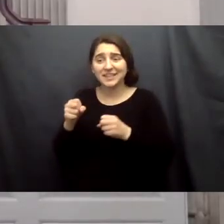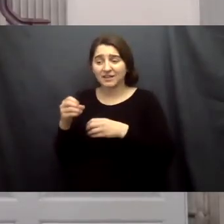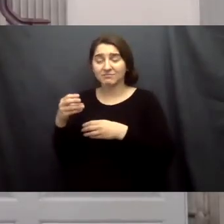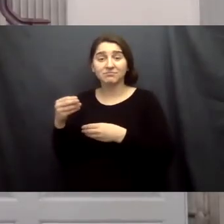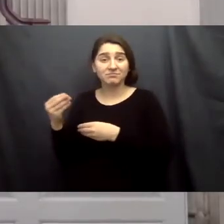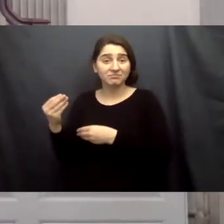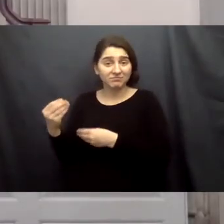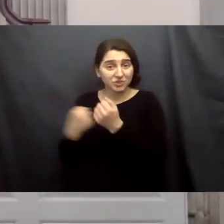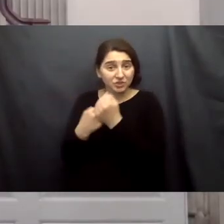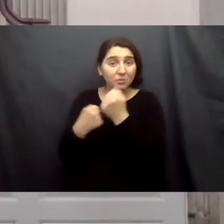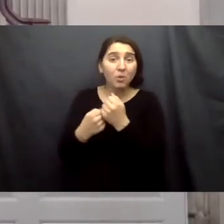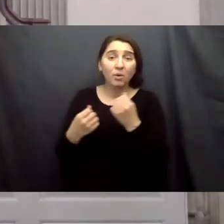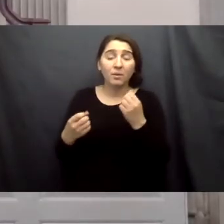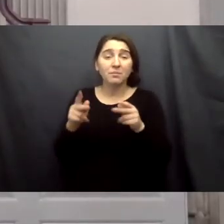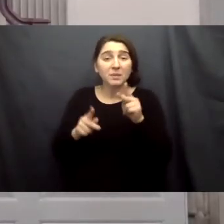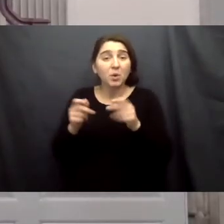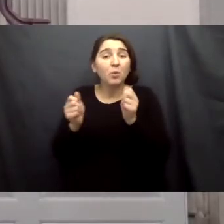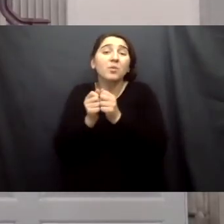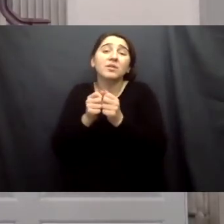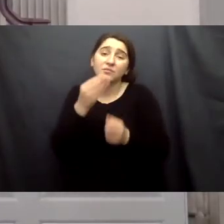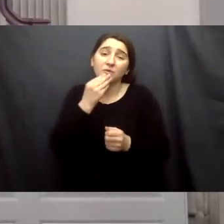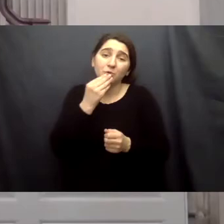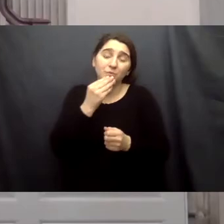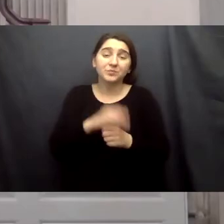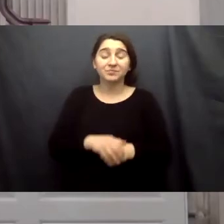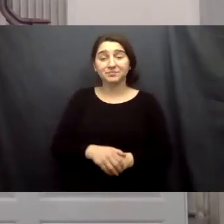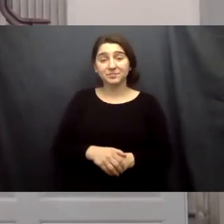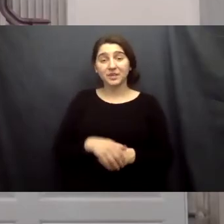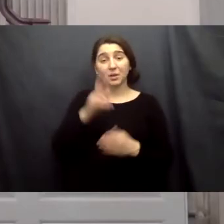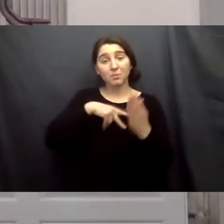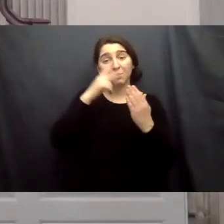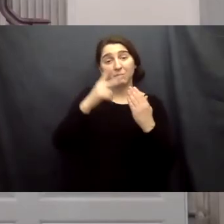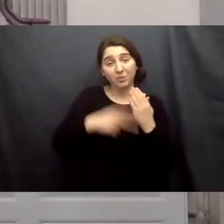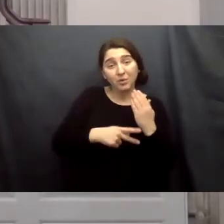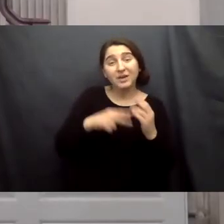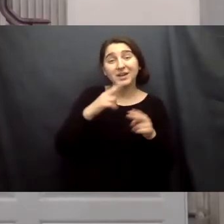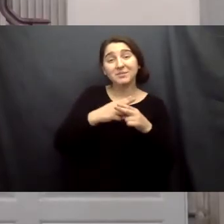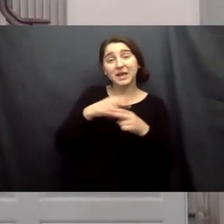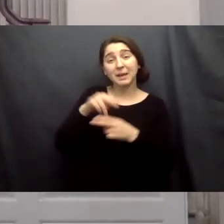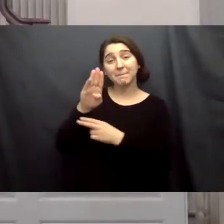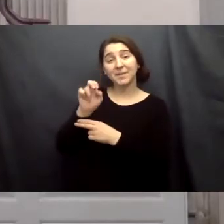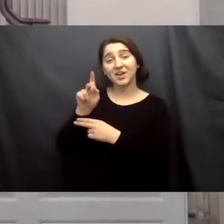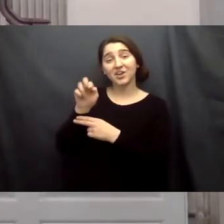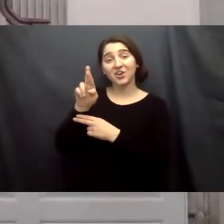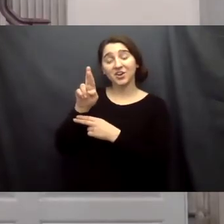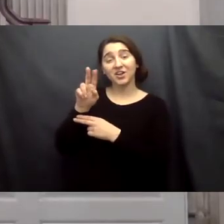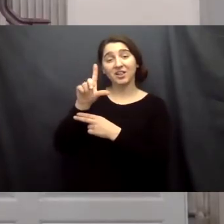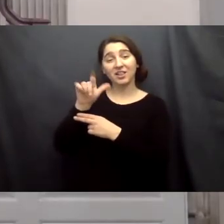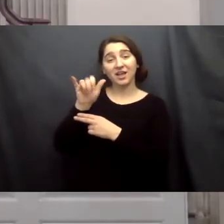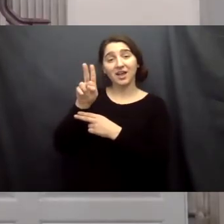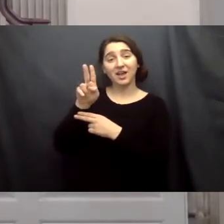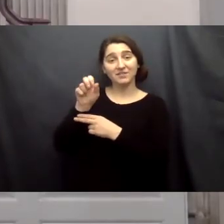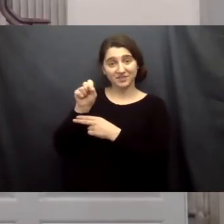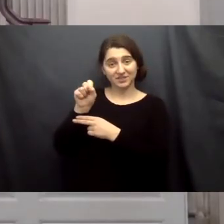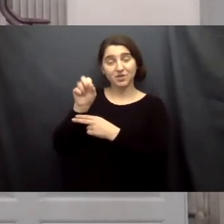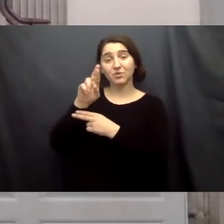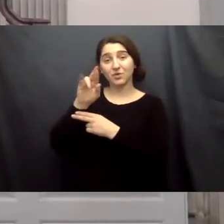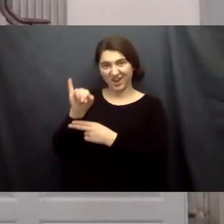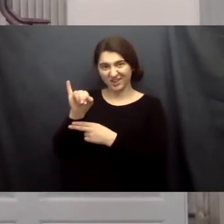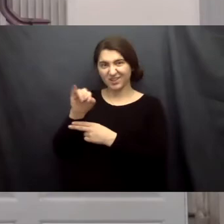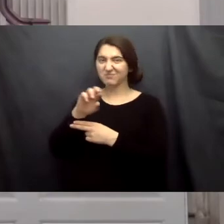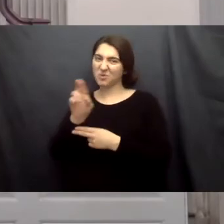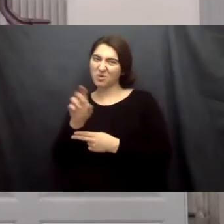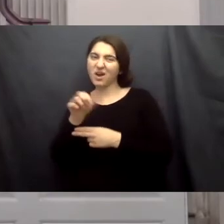an organization that distributes food to those who are going without, like Better Lives Rhode Island here locally, or